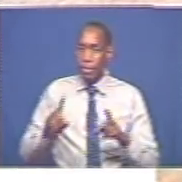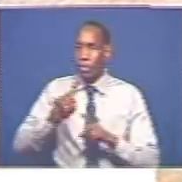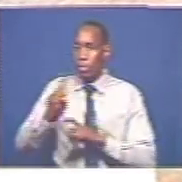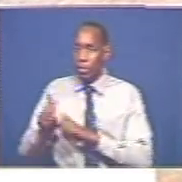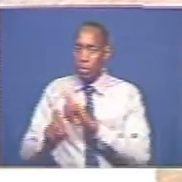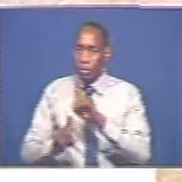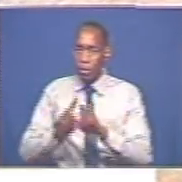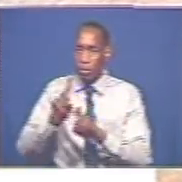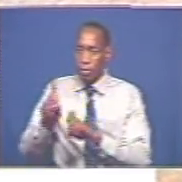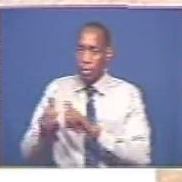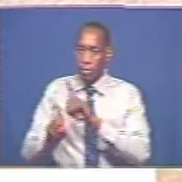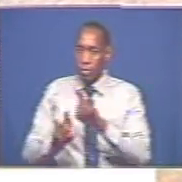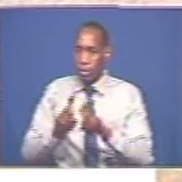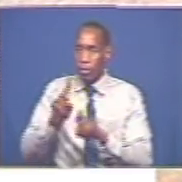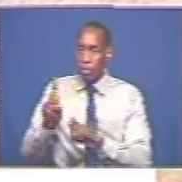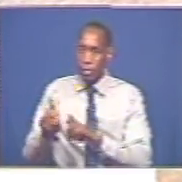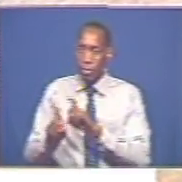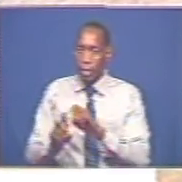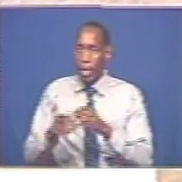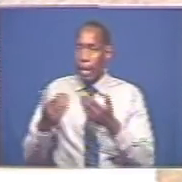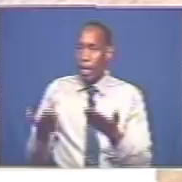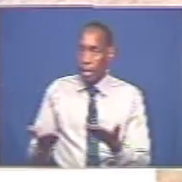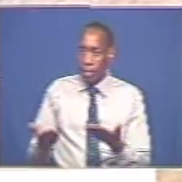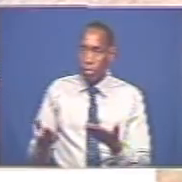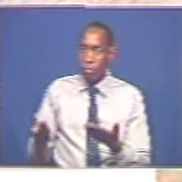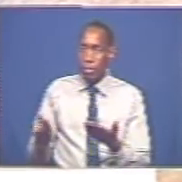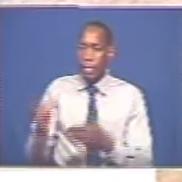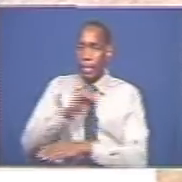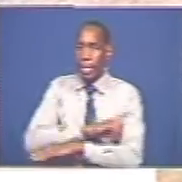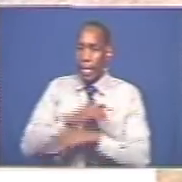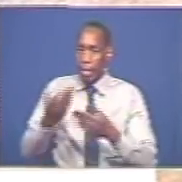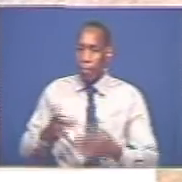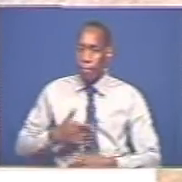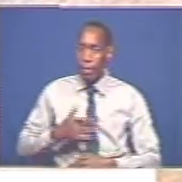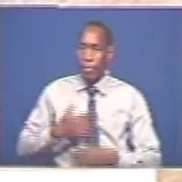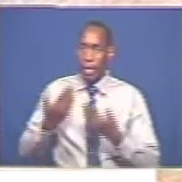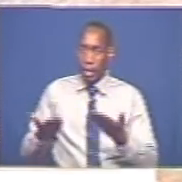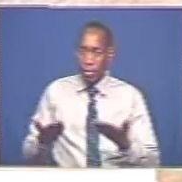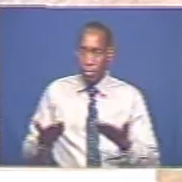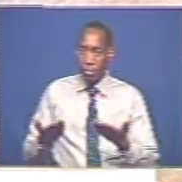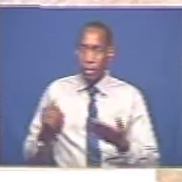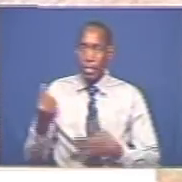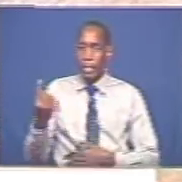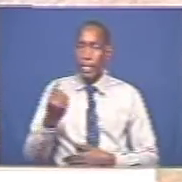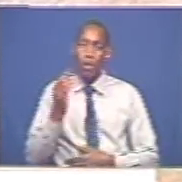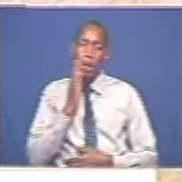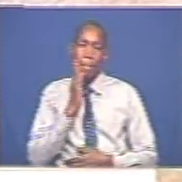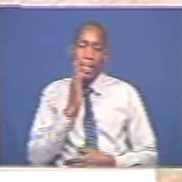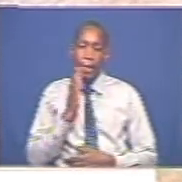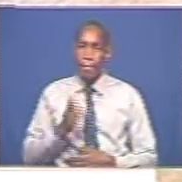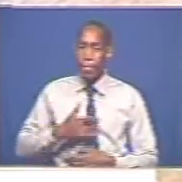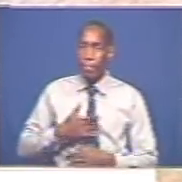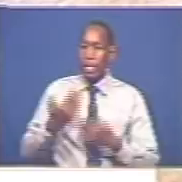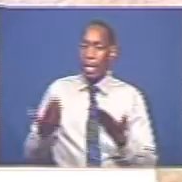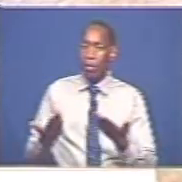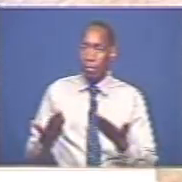Yeah. And asking me questions. How was your day? How do you feel about being a single mom? Mm. How do you feel about,